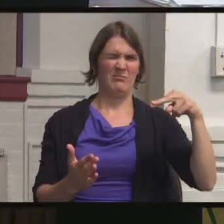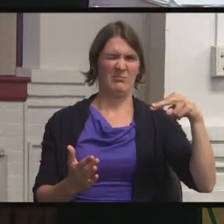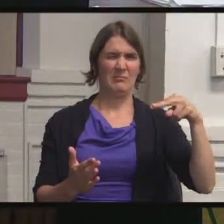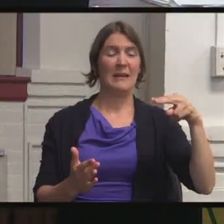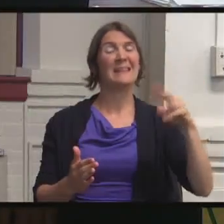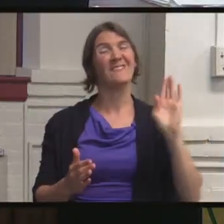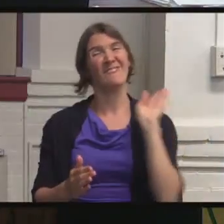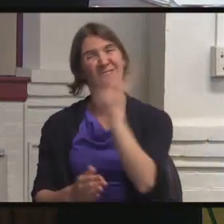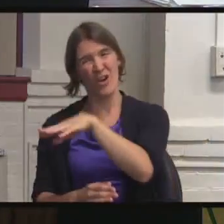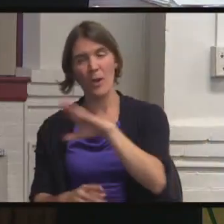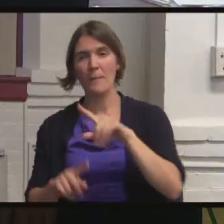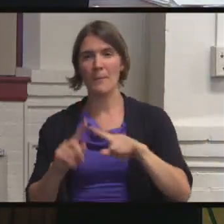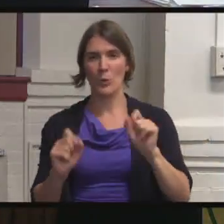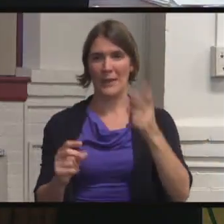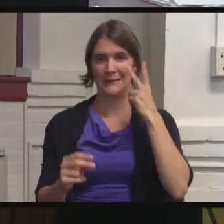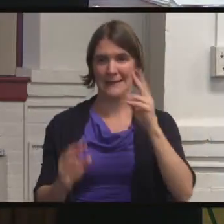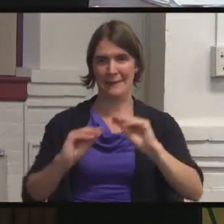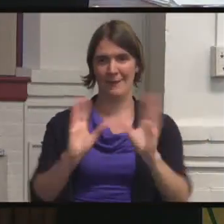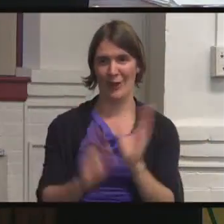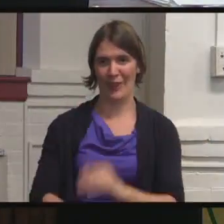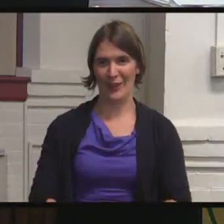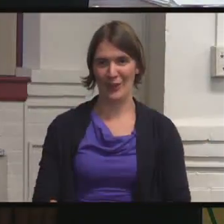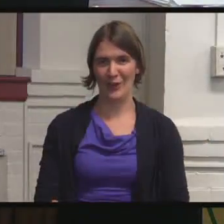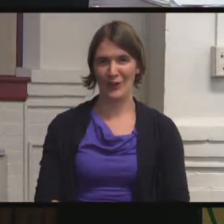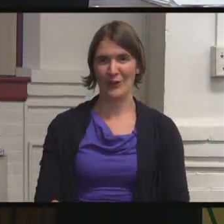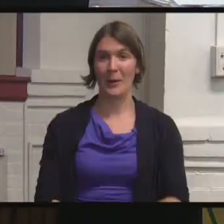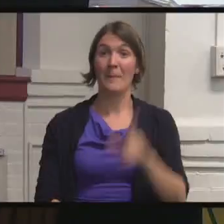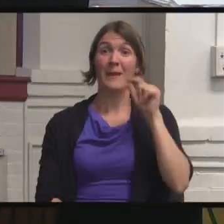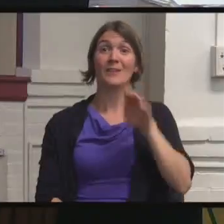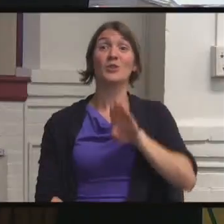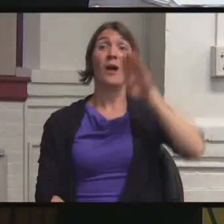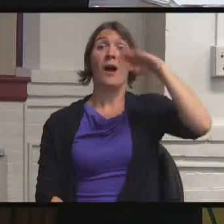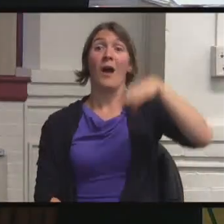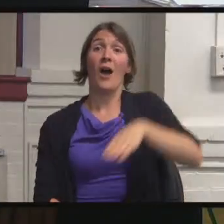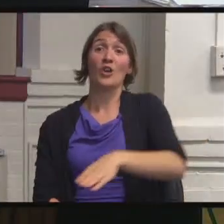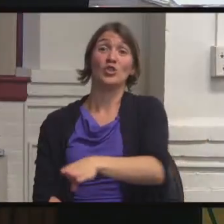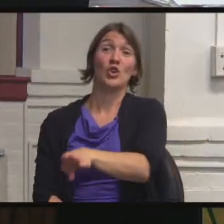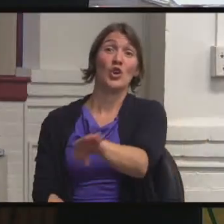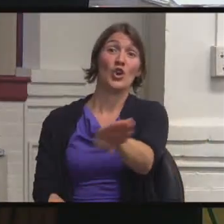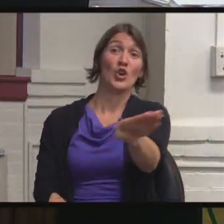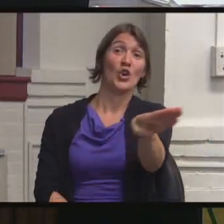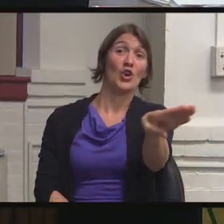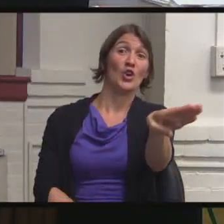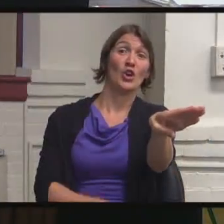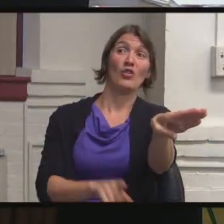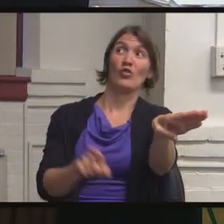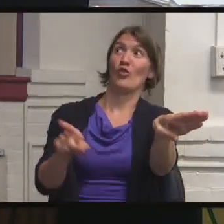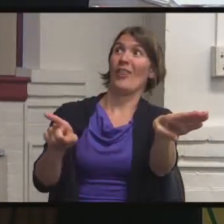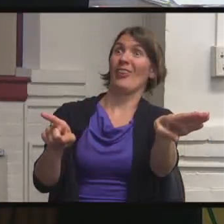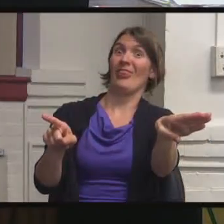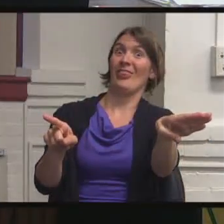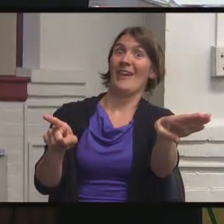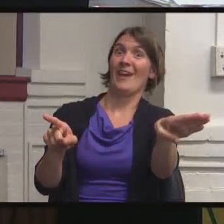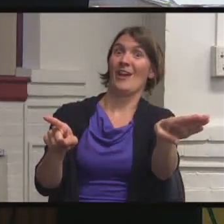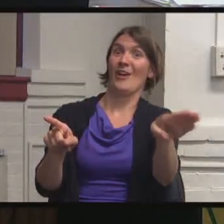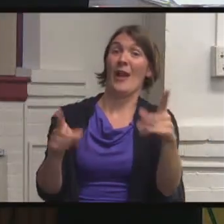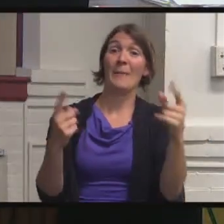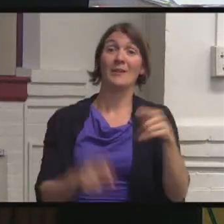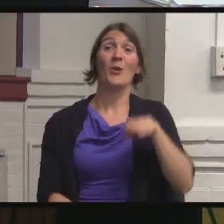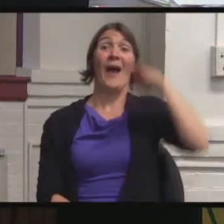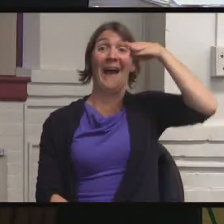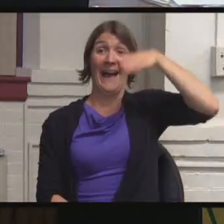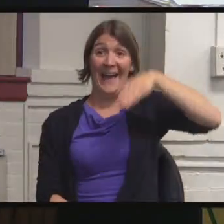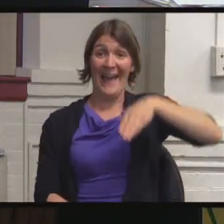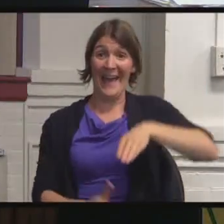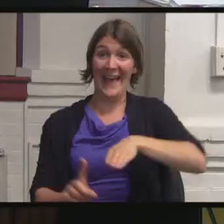some distance further away, partly because of the turn that you also see happening here. So by the time you're actually parallel to